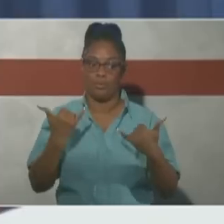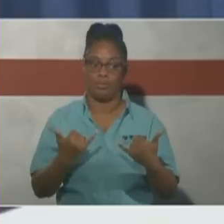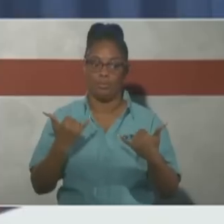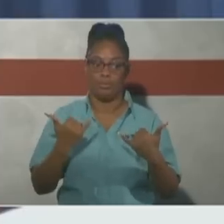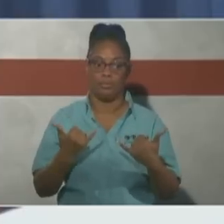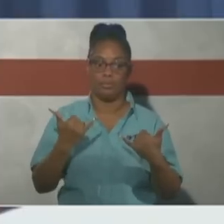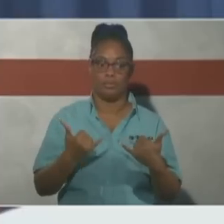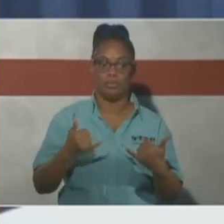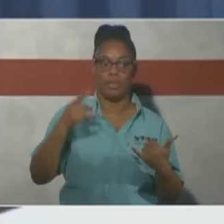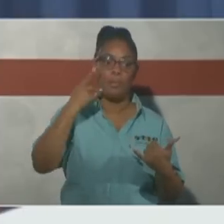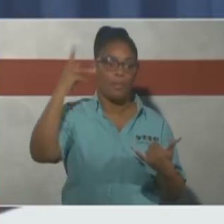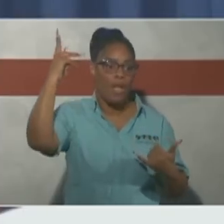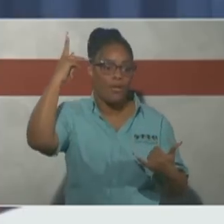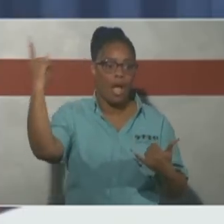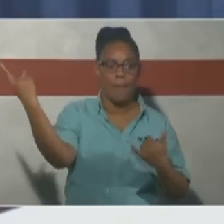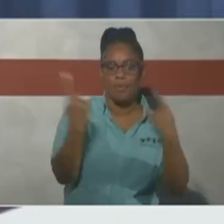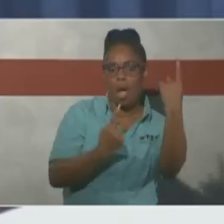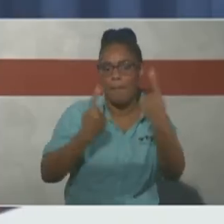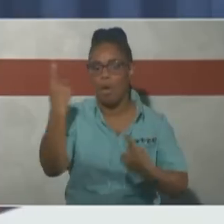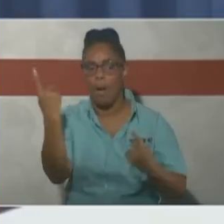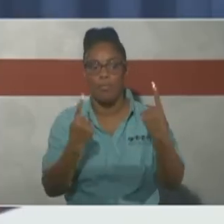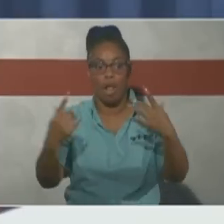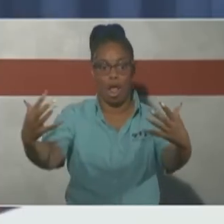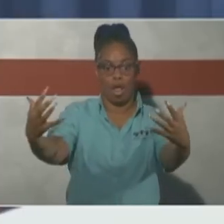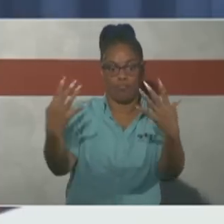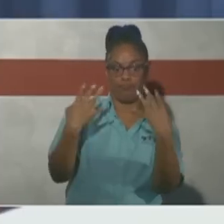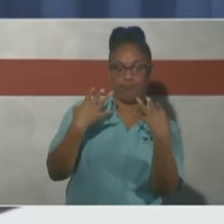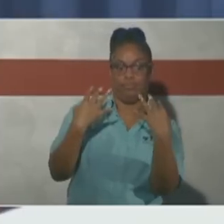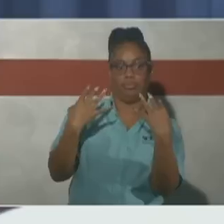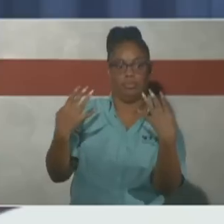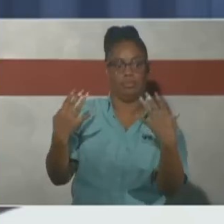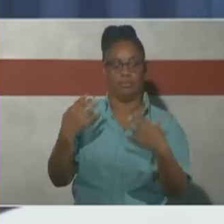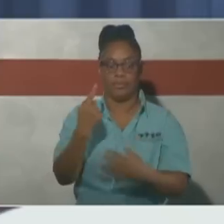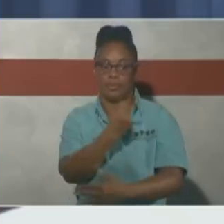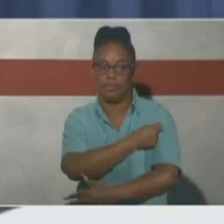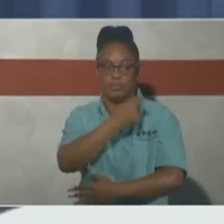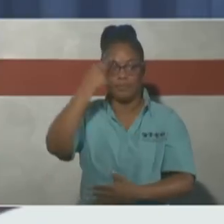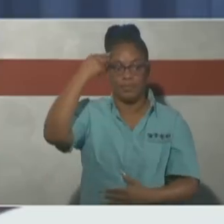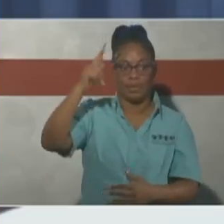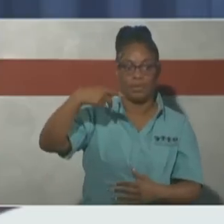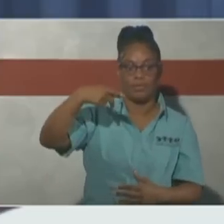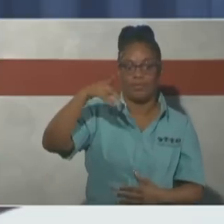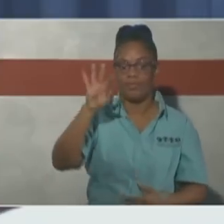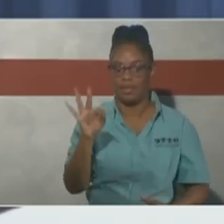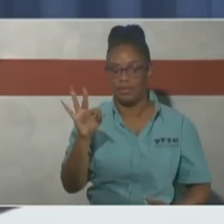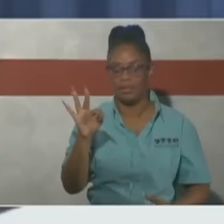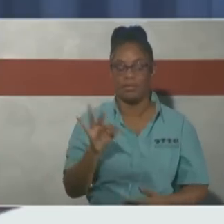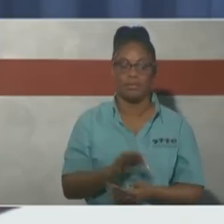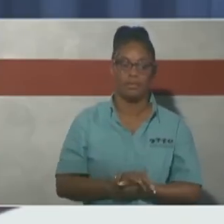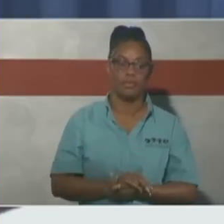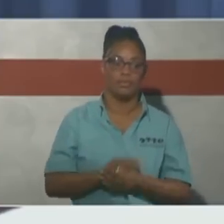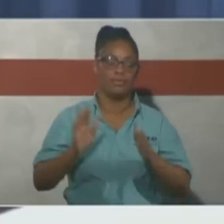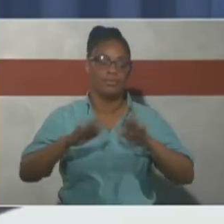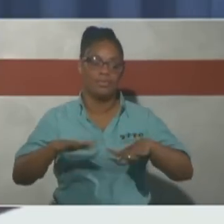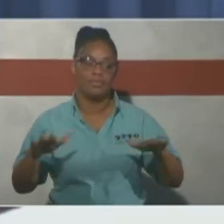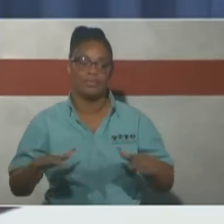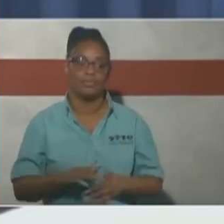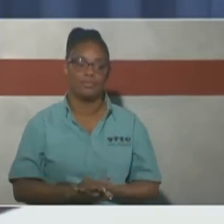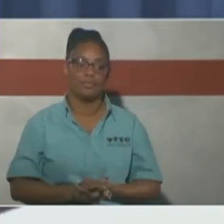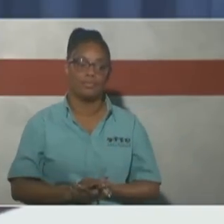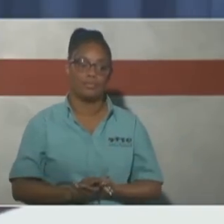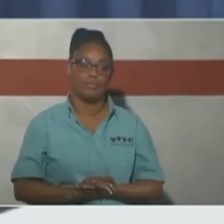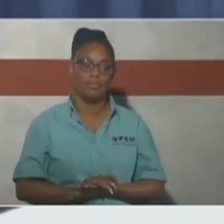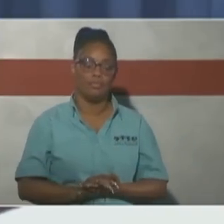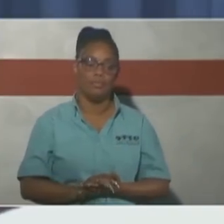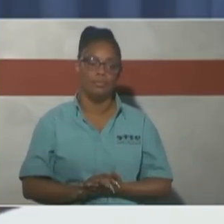conferences often. I literally begged parents, go and take your children to get vaccinated because the vaccines